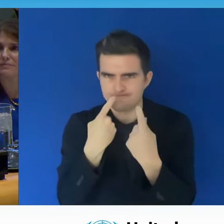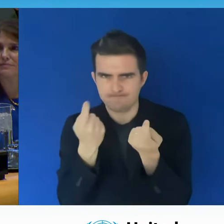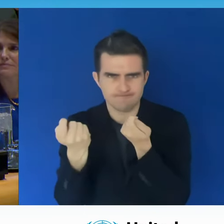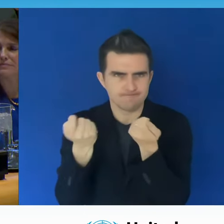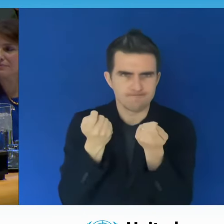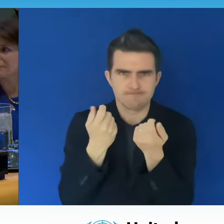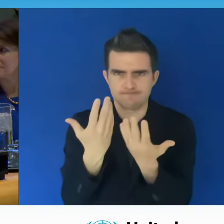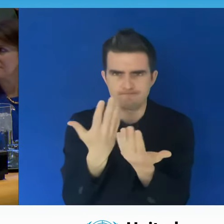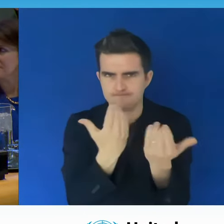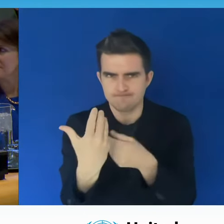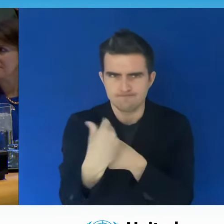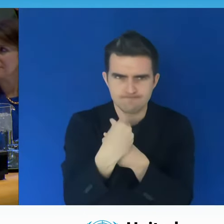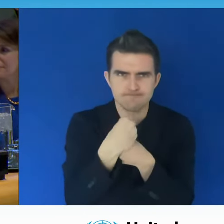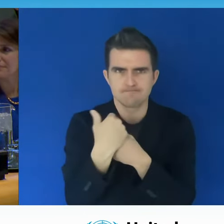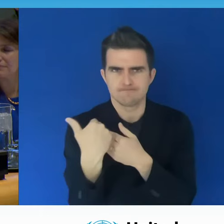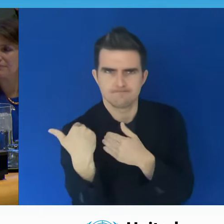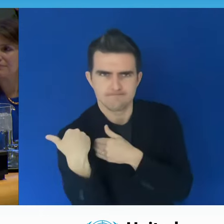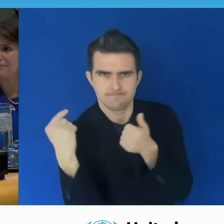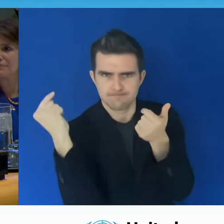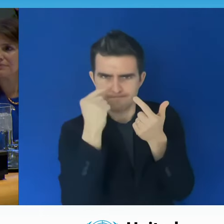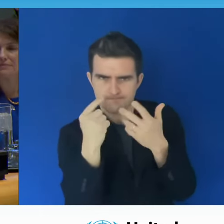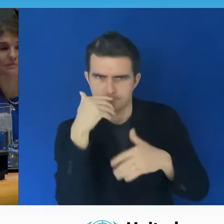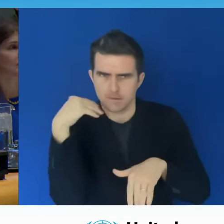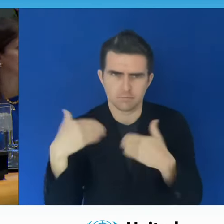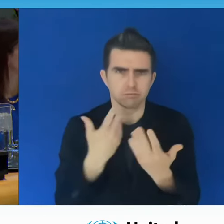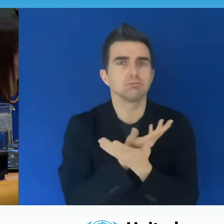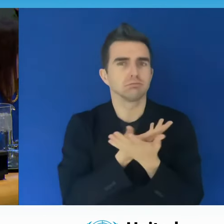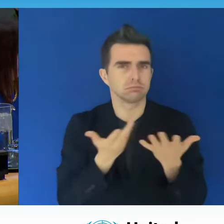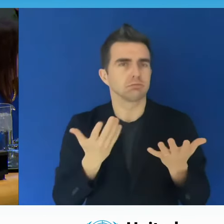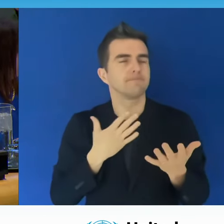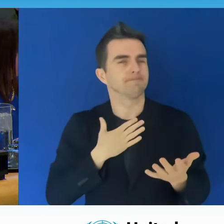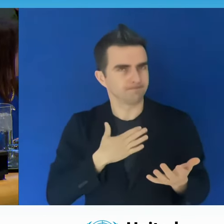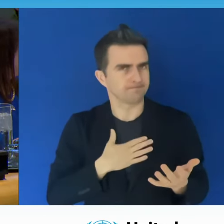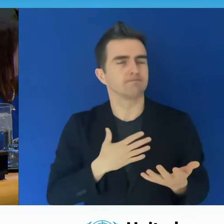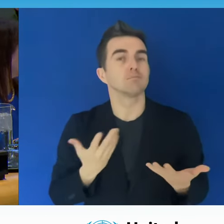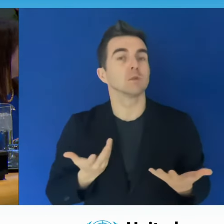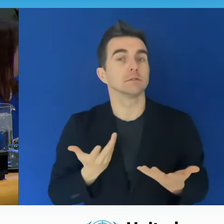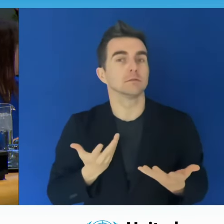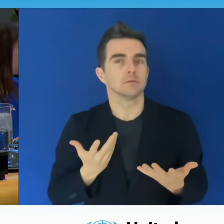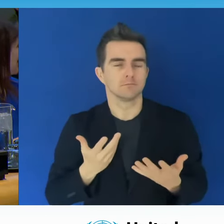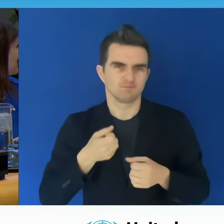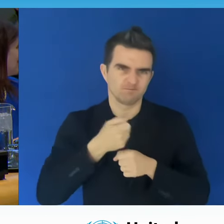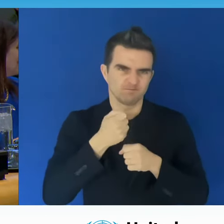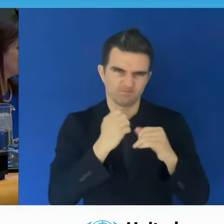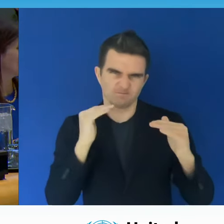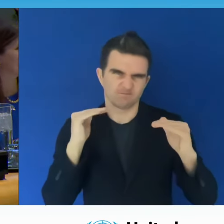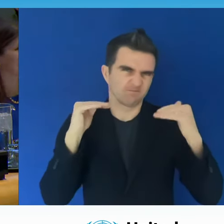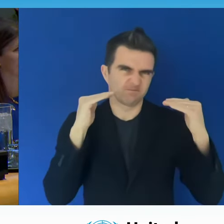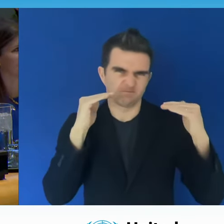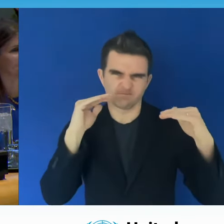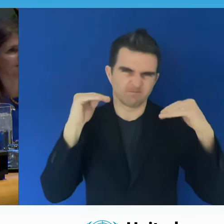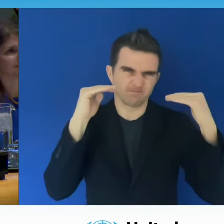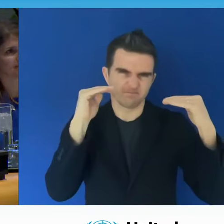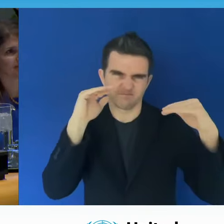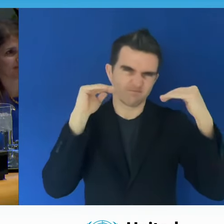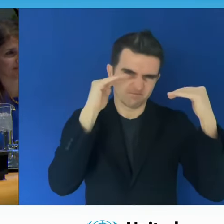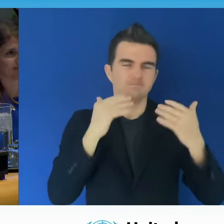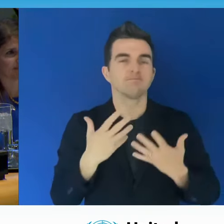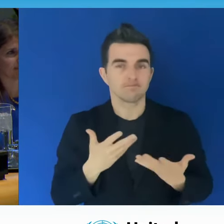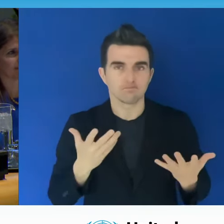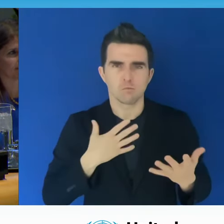discussion, virtual consultations on the Pact for the Future, which will include a chapter on youth and future